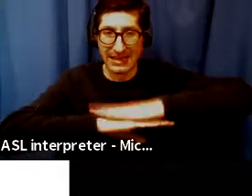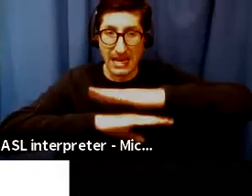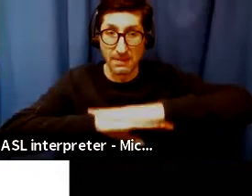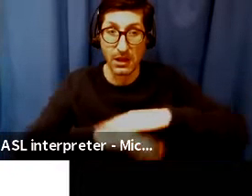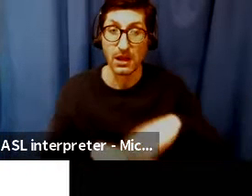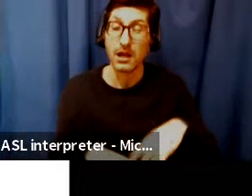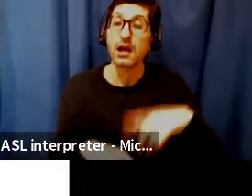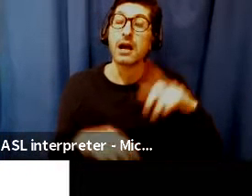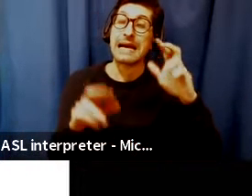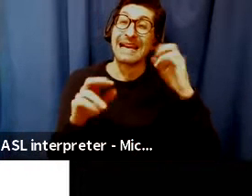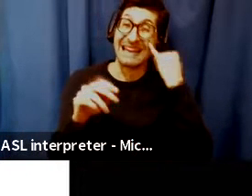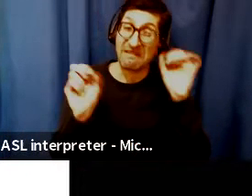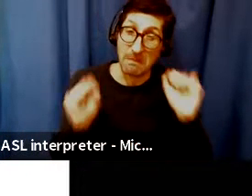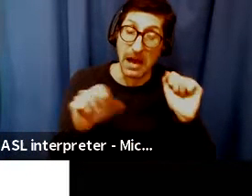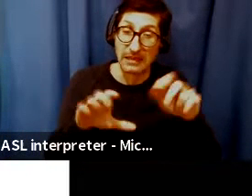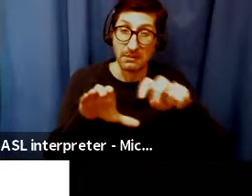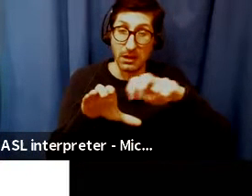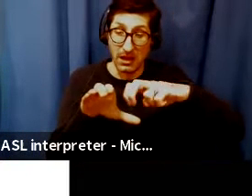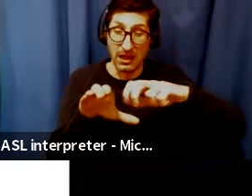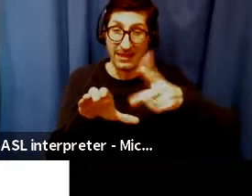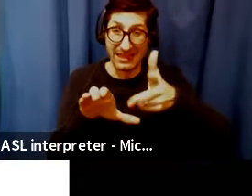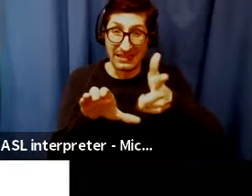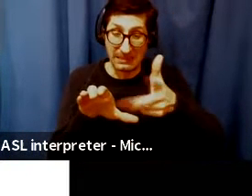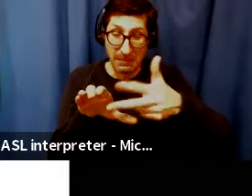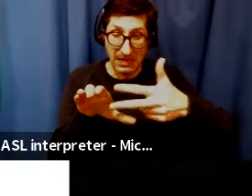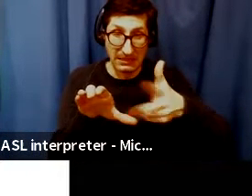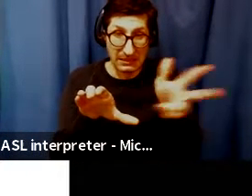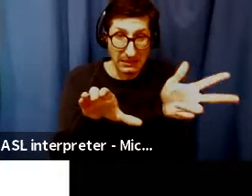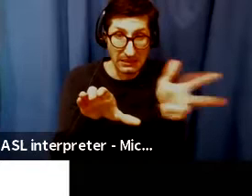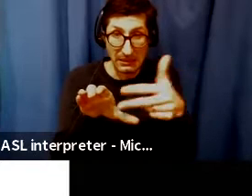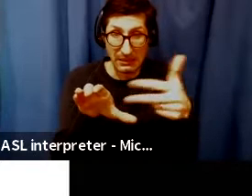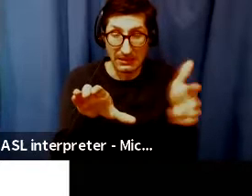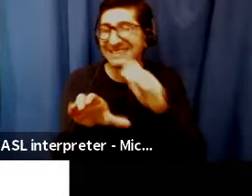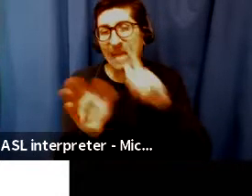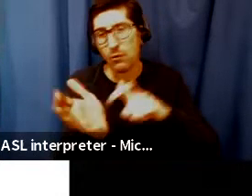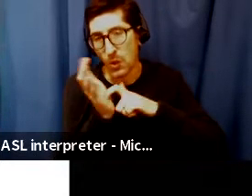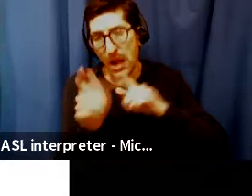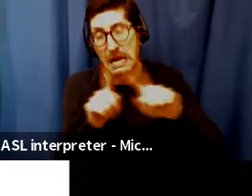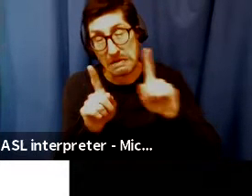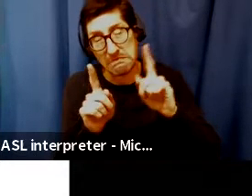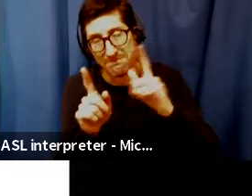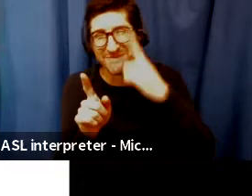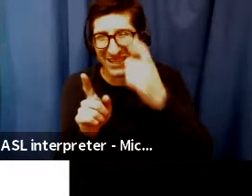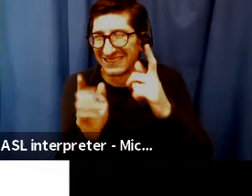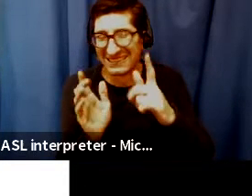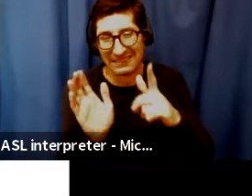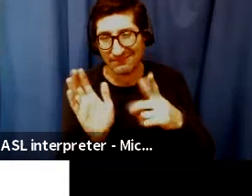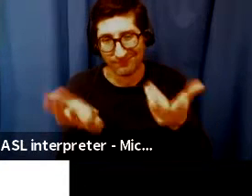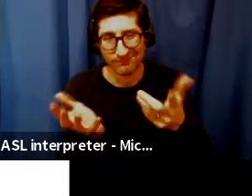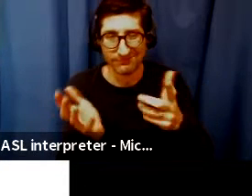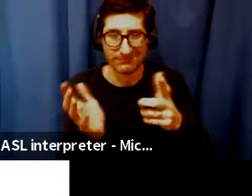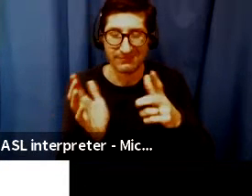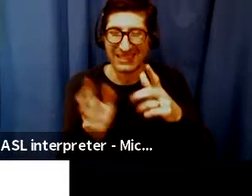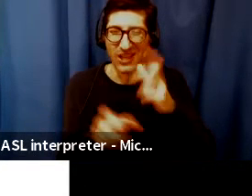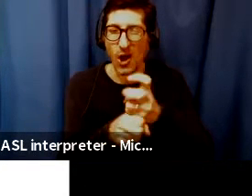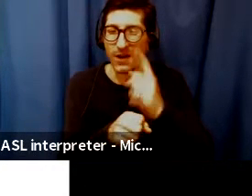turning space in the exam room. This is not required, but highly recommended because it's difficult for somebody who's using a wheelchair to